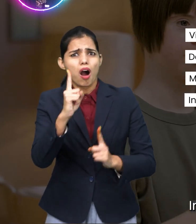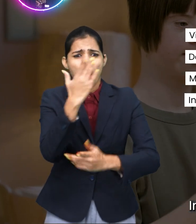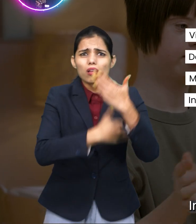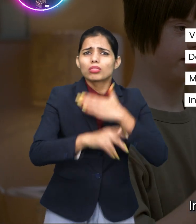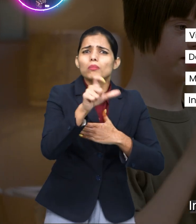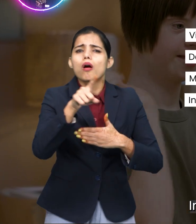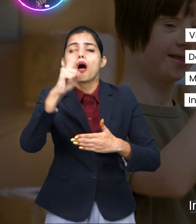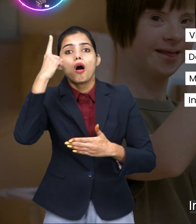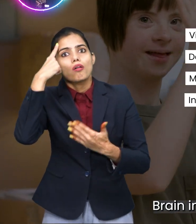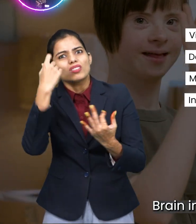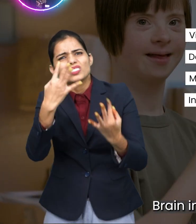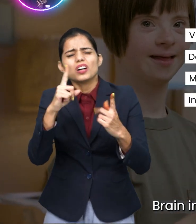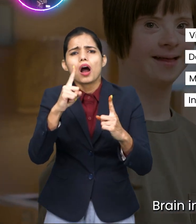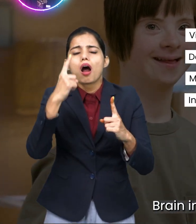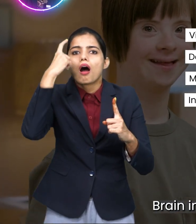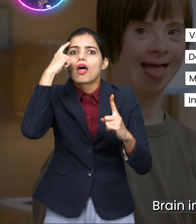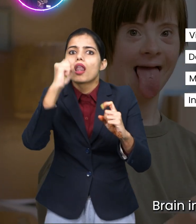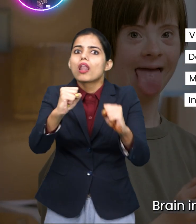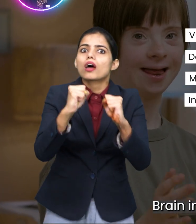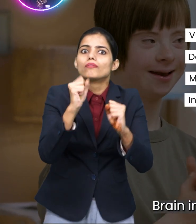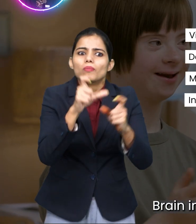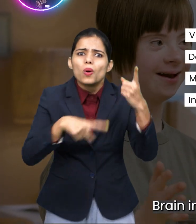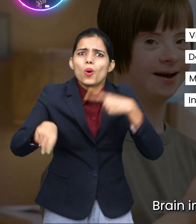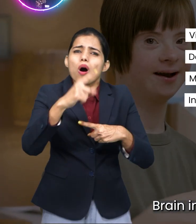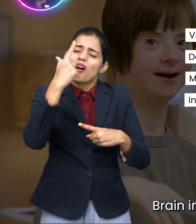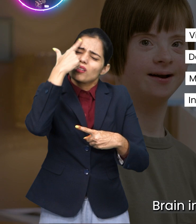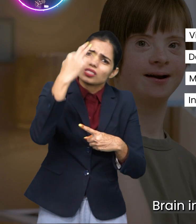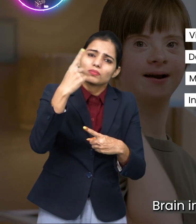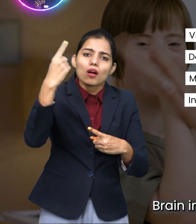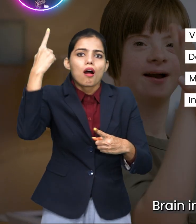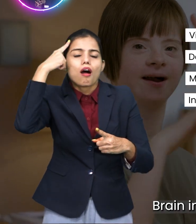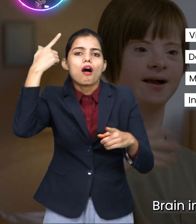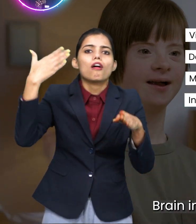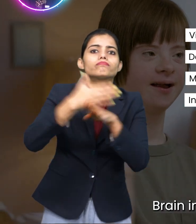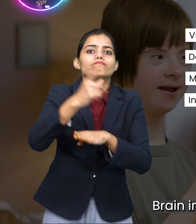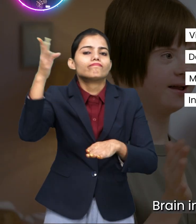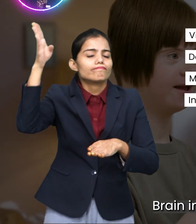intellectual disability, brain injury related impairment,